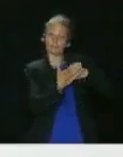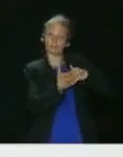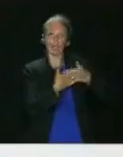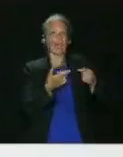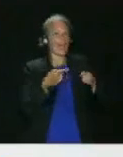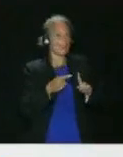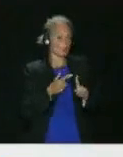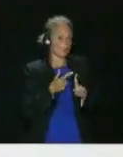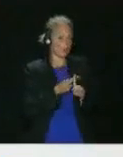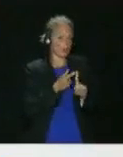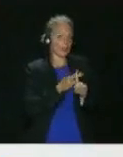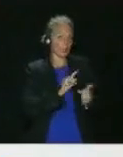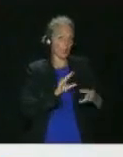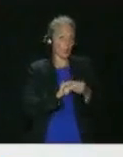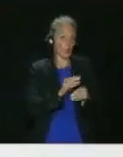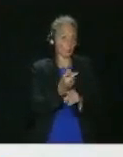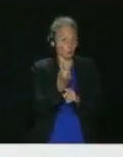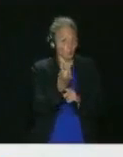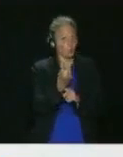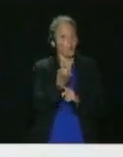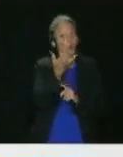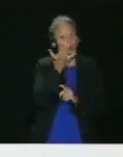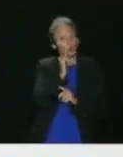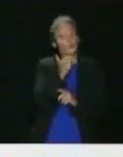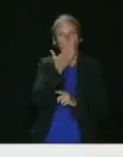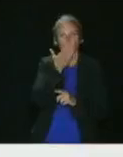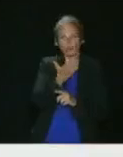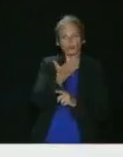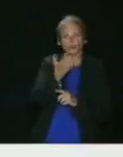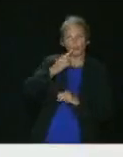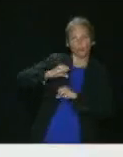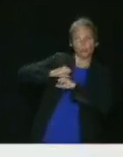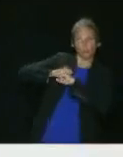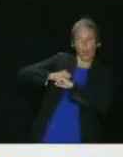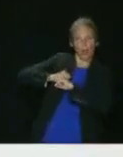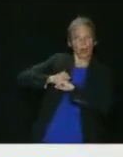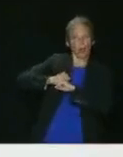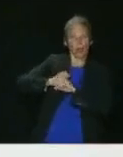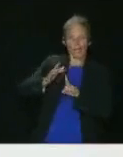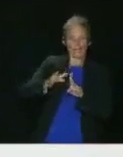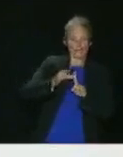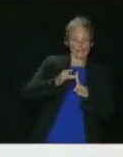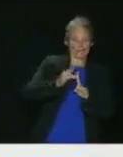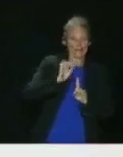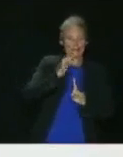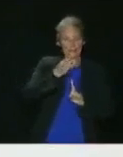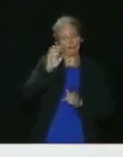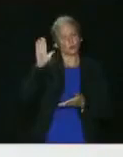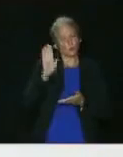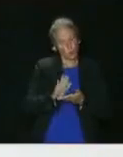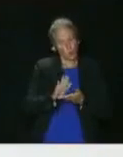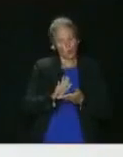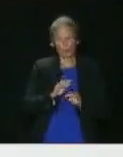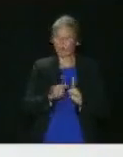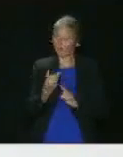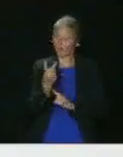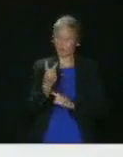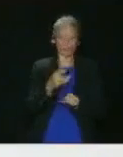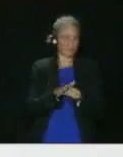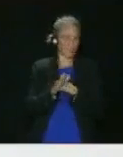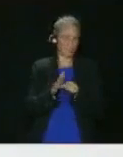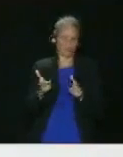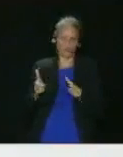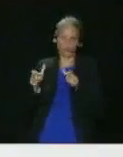still protect significantly well against severe disease and death, two doses are not enough now to protect